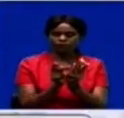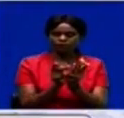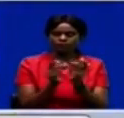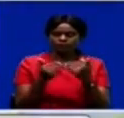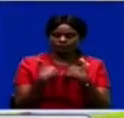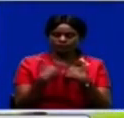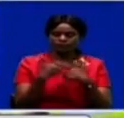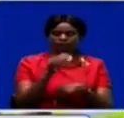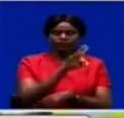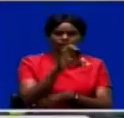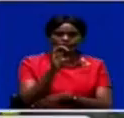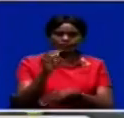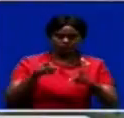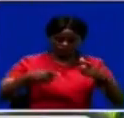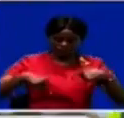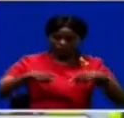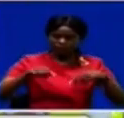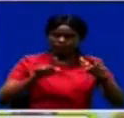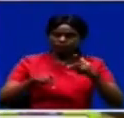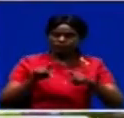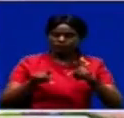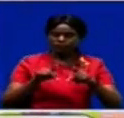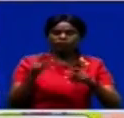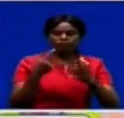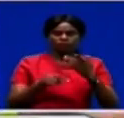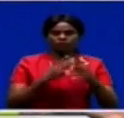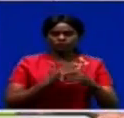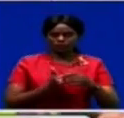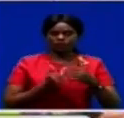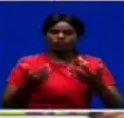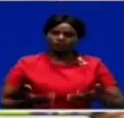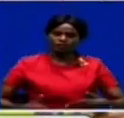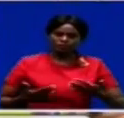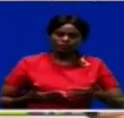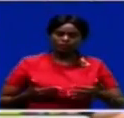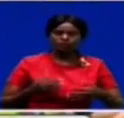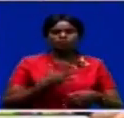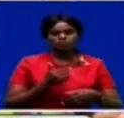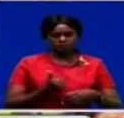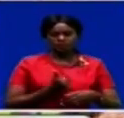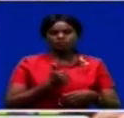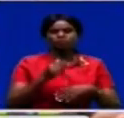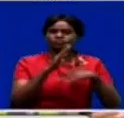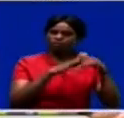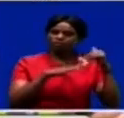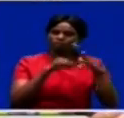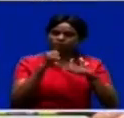410 local employees. What is making me happy or giving me the comfort